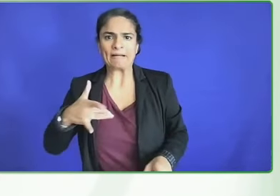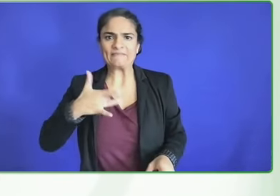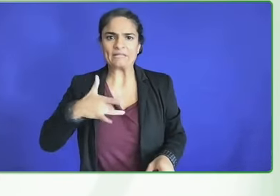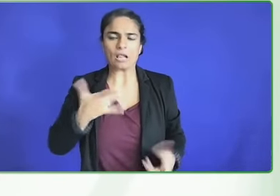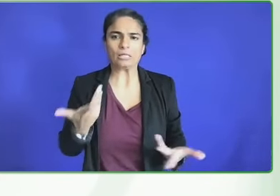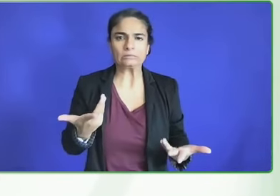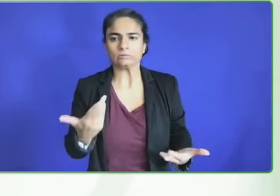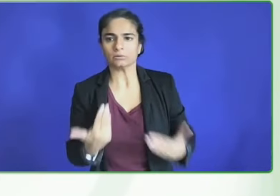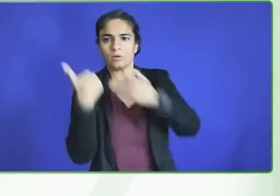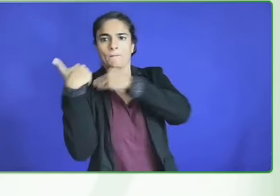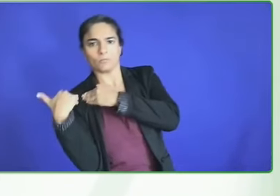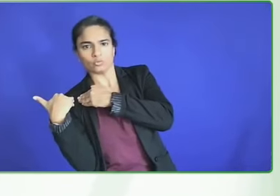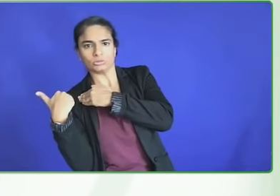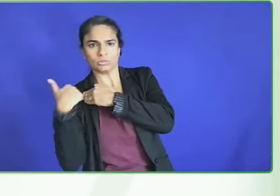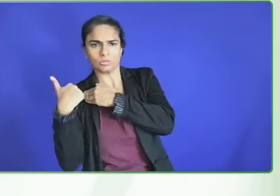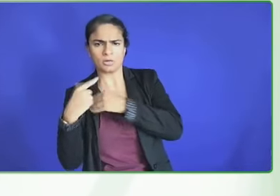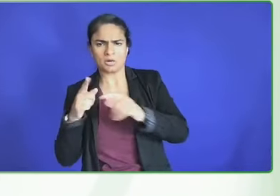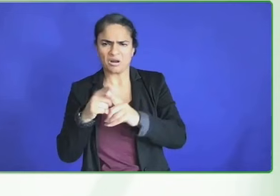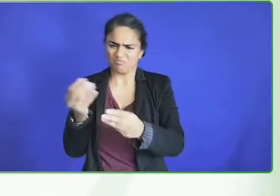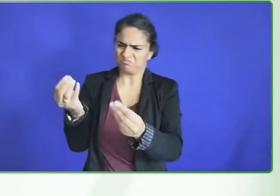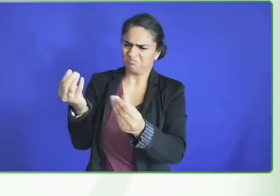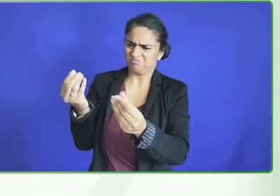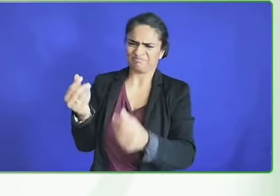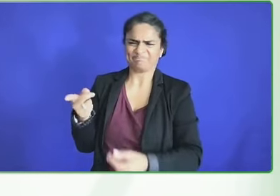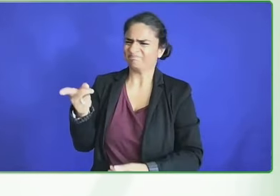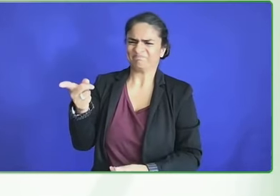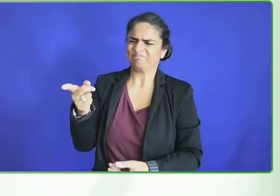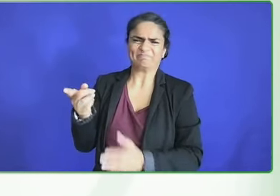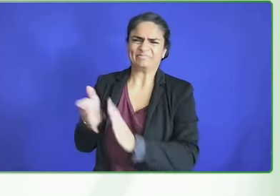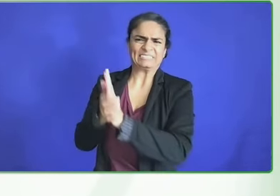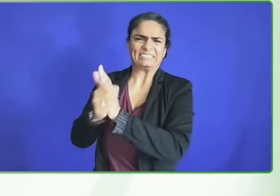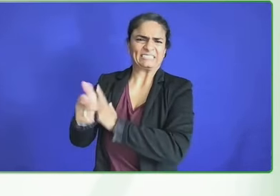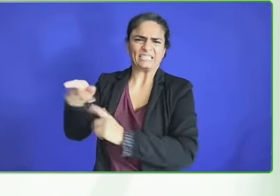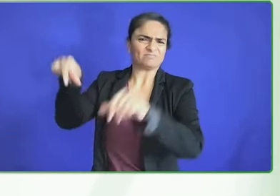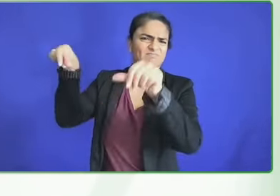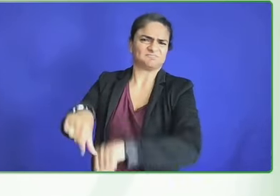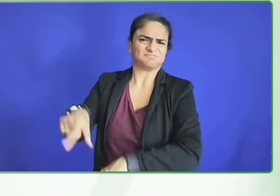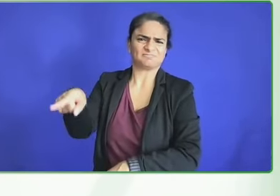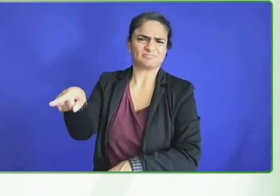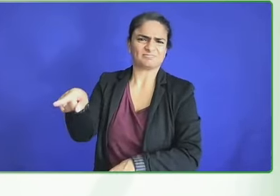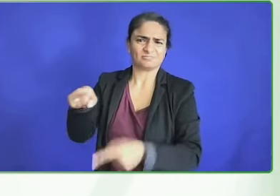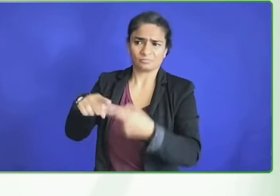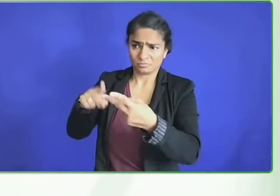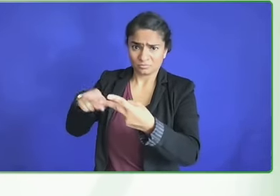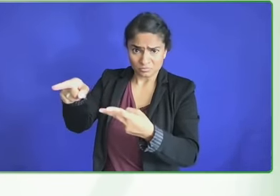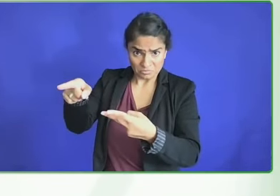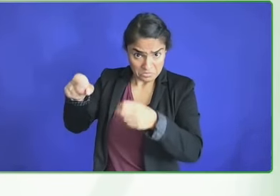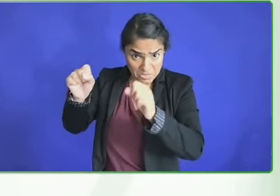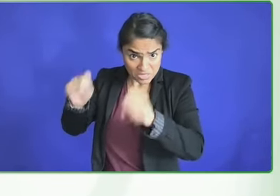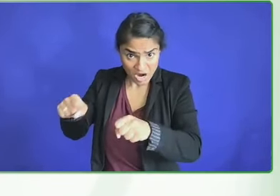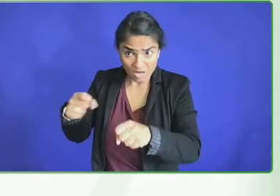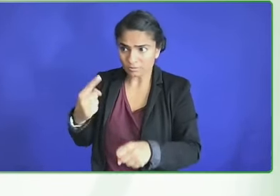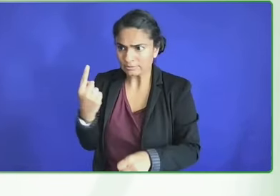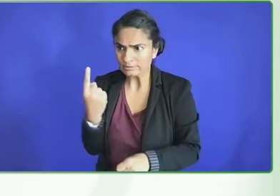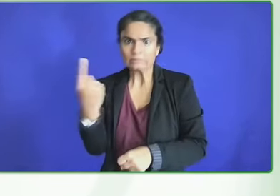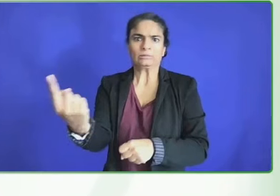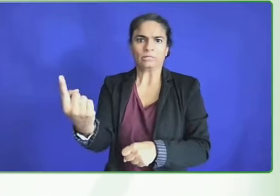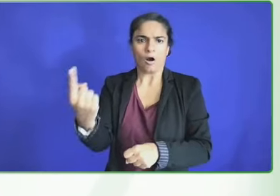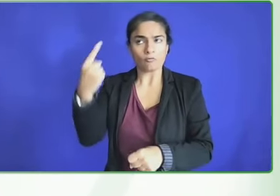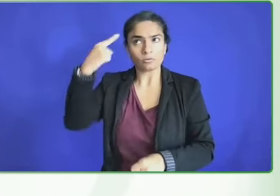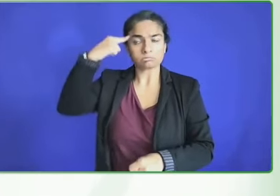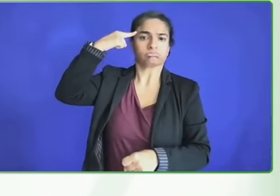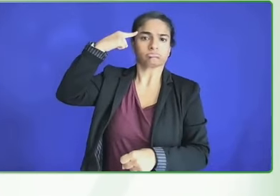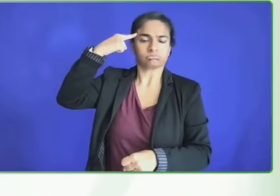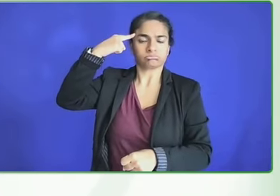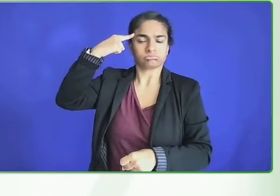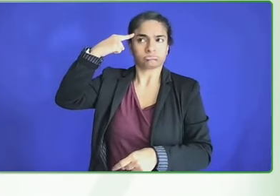question, and only at that point in time that this decision is to be made. Central to the Act is the